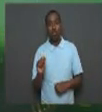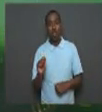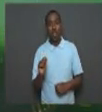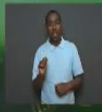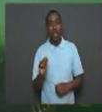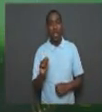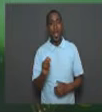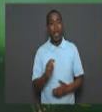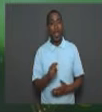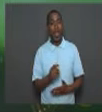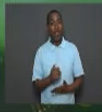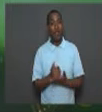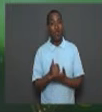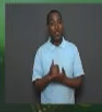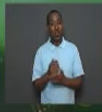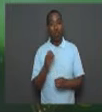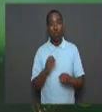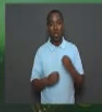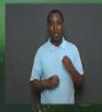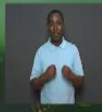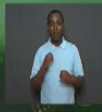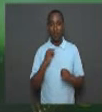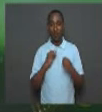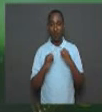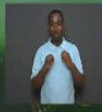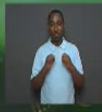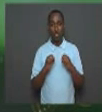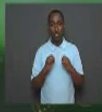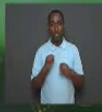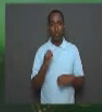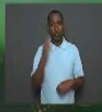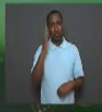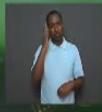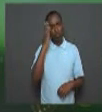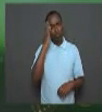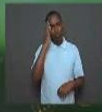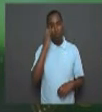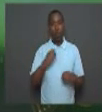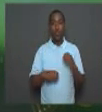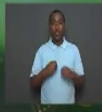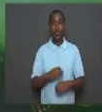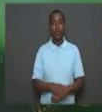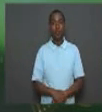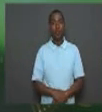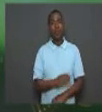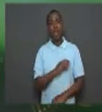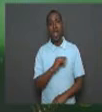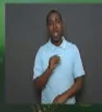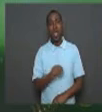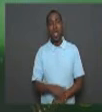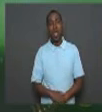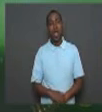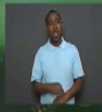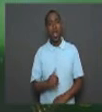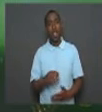taxonomy helps us organize the information we know about organisms.